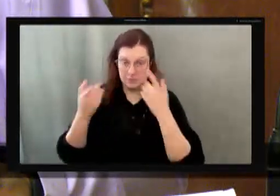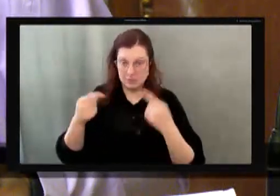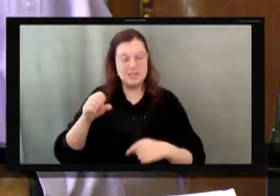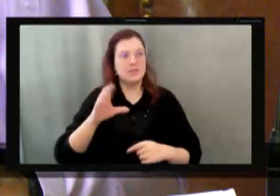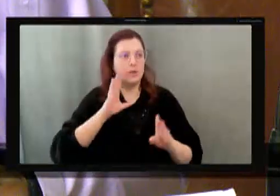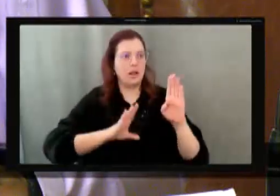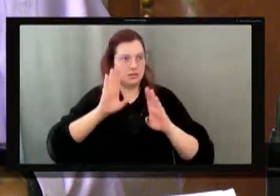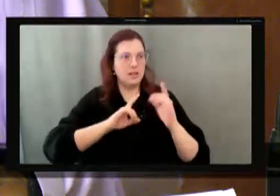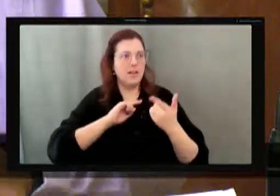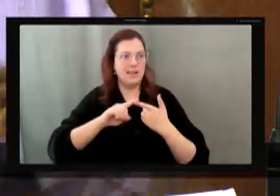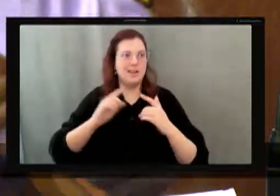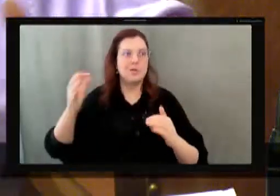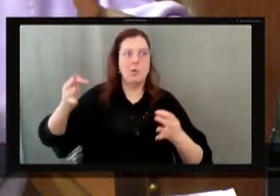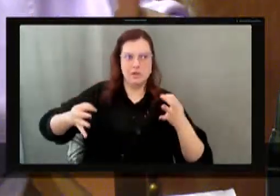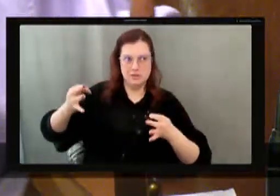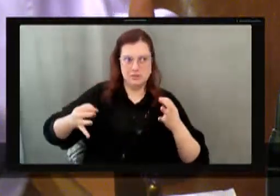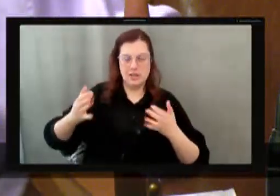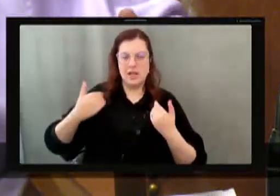the